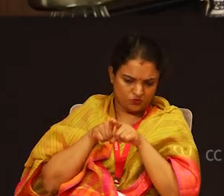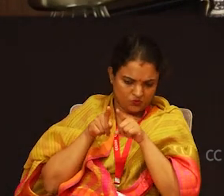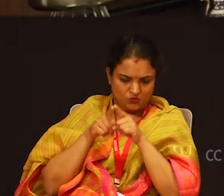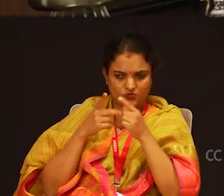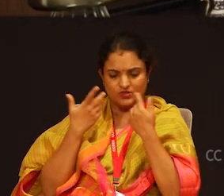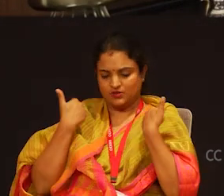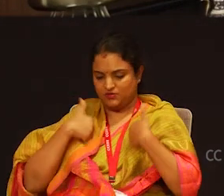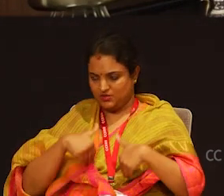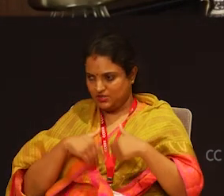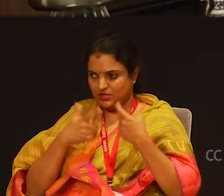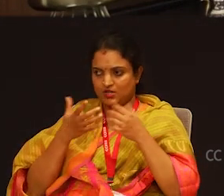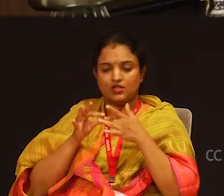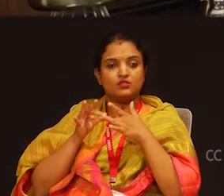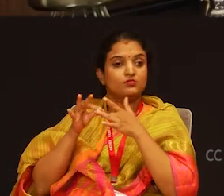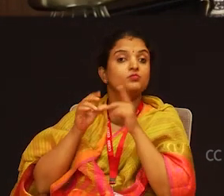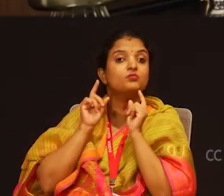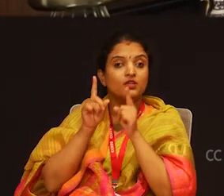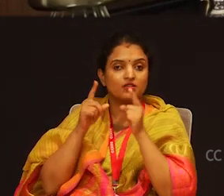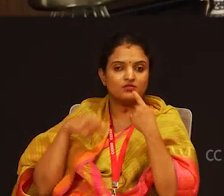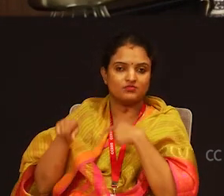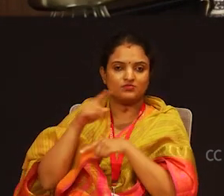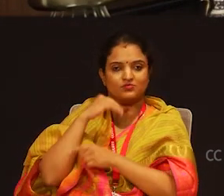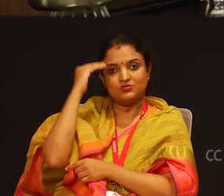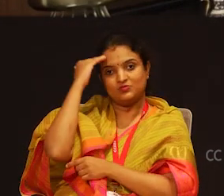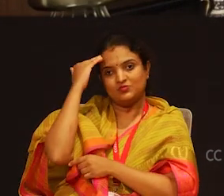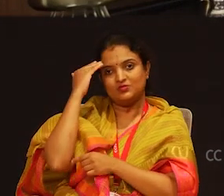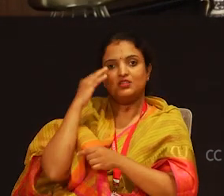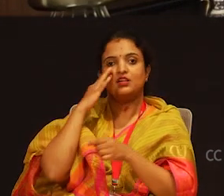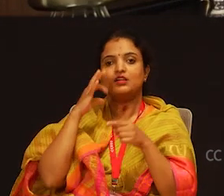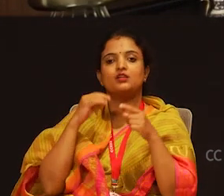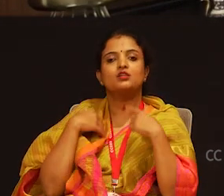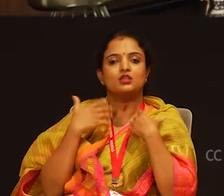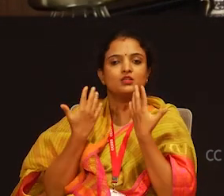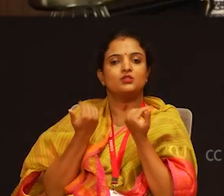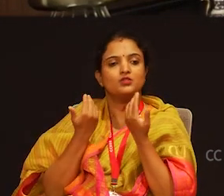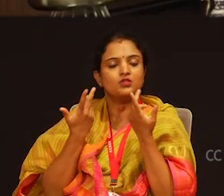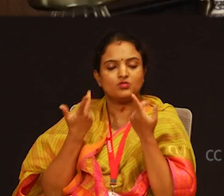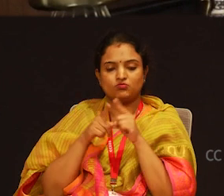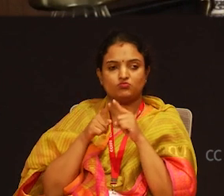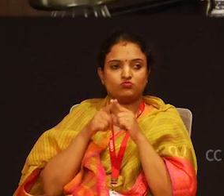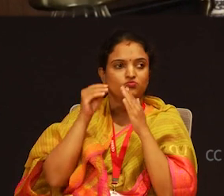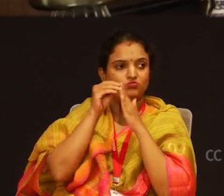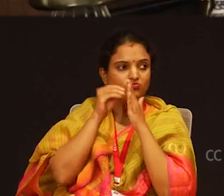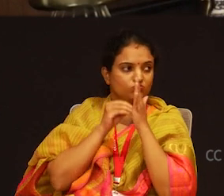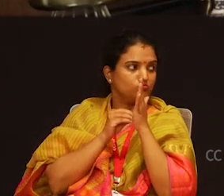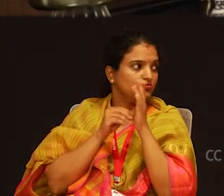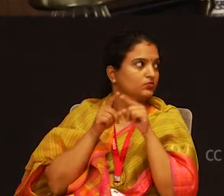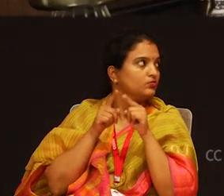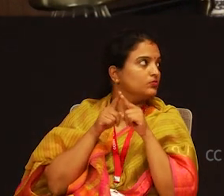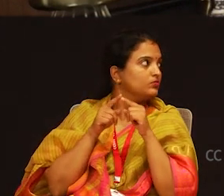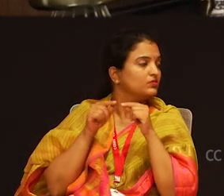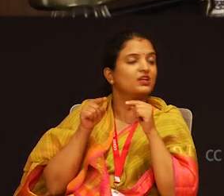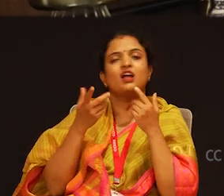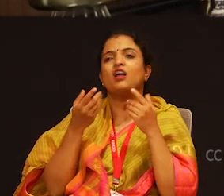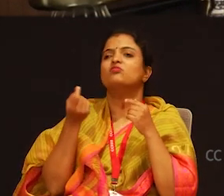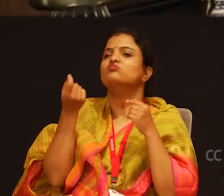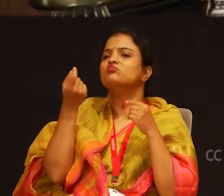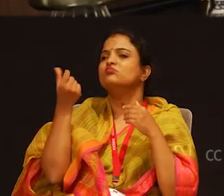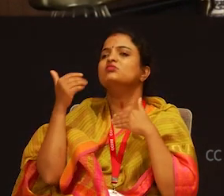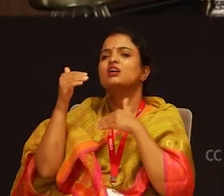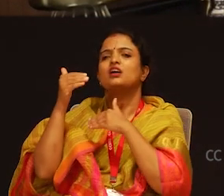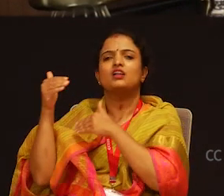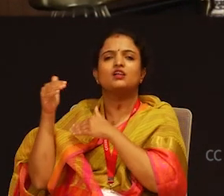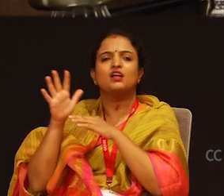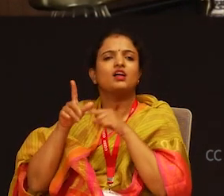or physical. But at the same time, we should know that what are our capabilities. Everybody has certain limitations and